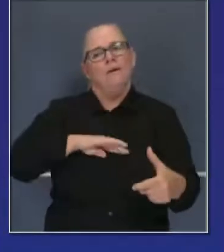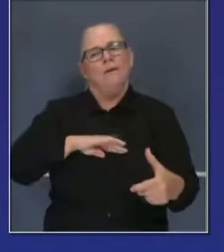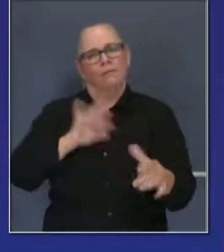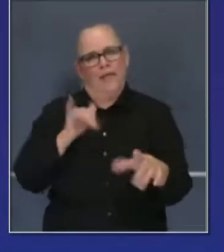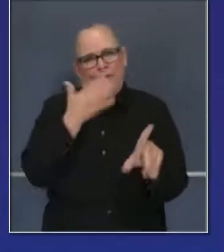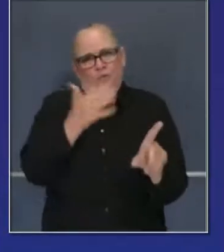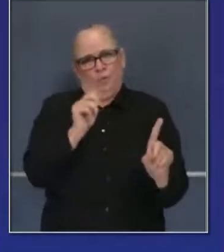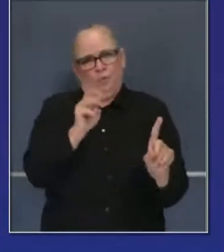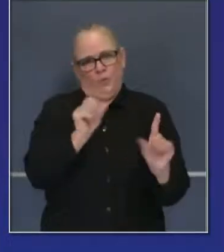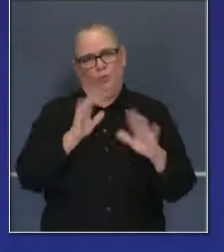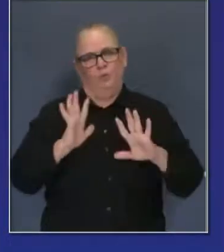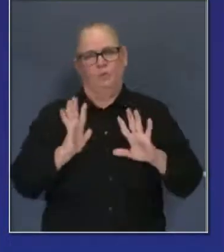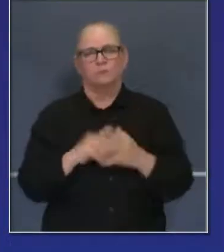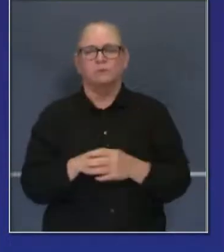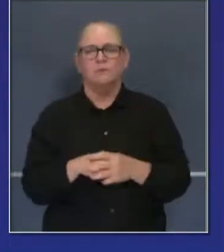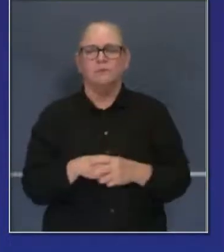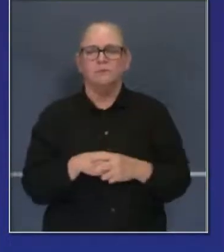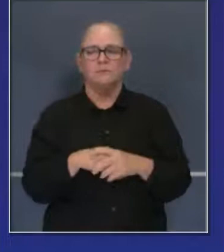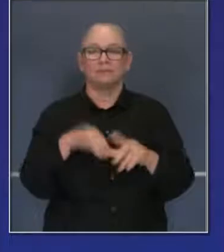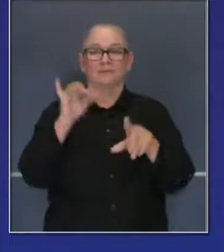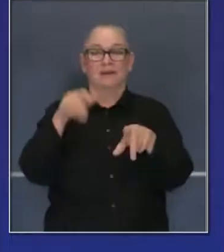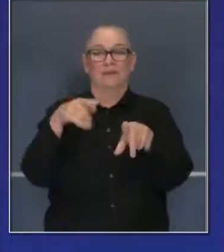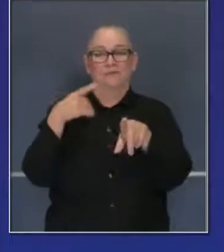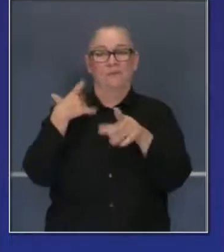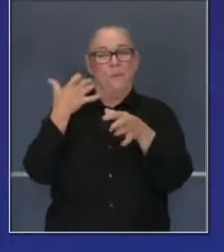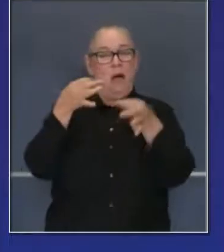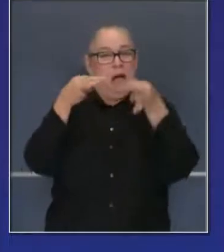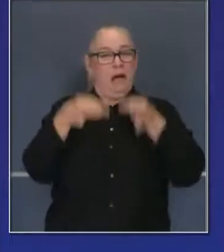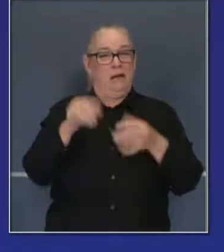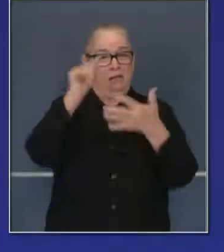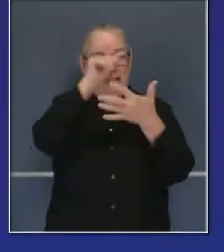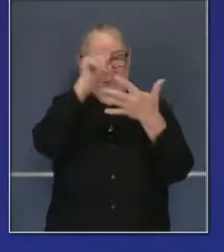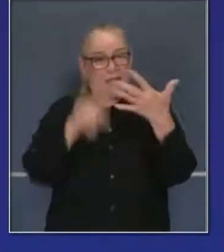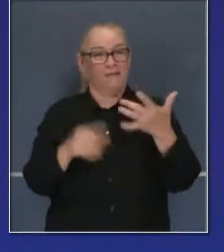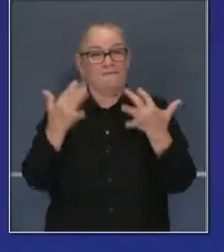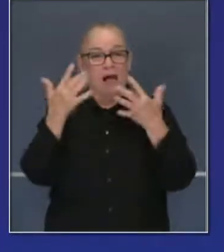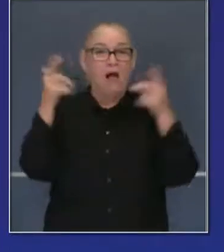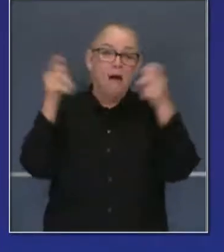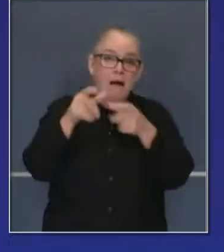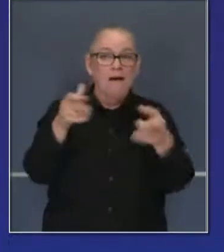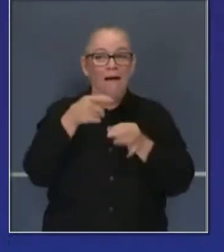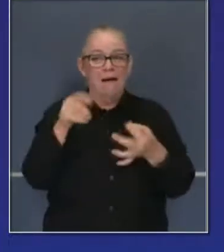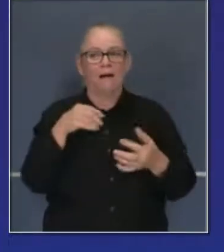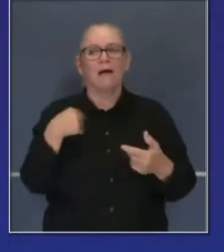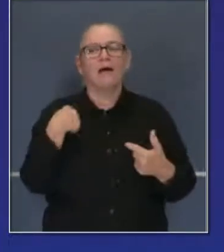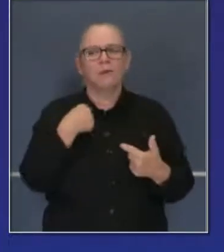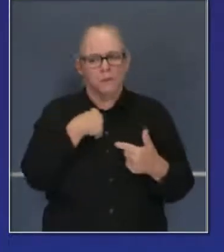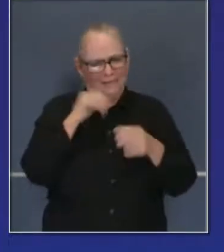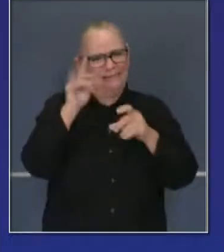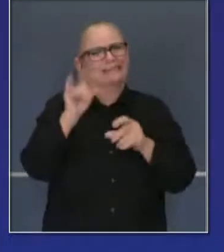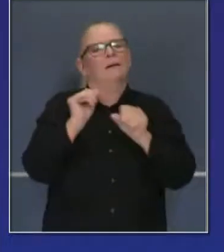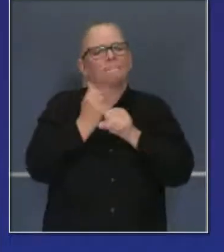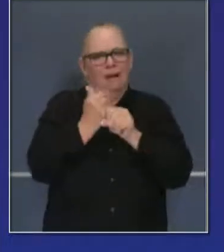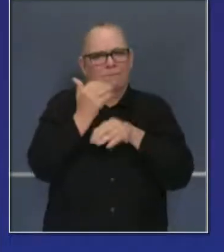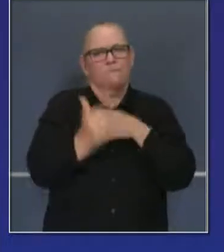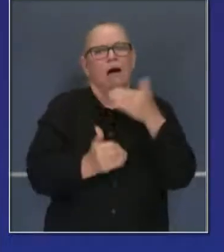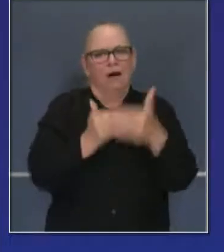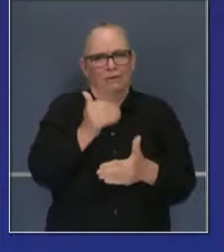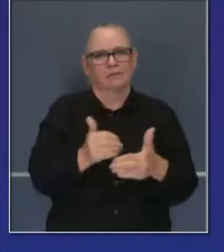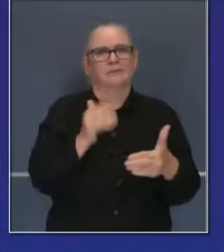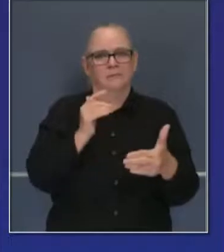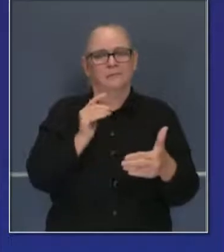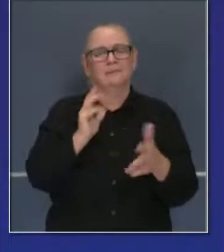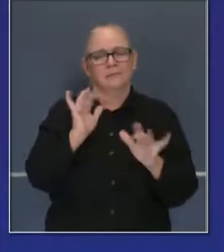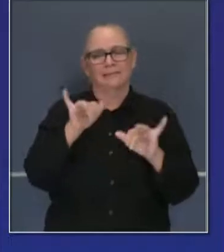a point of reference with all of these that real progress has been made, is being made, and that's